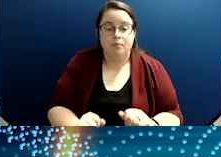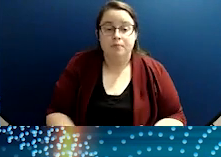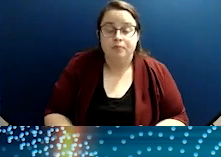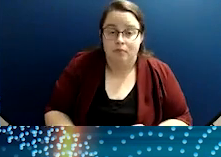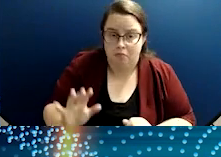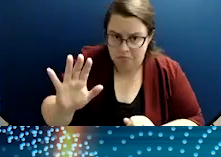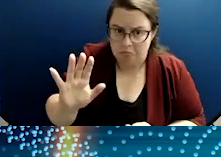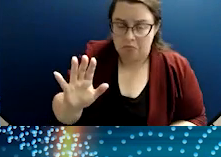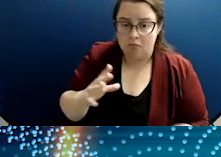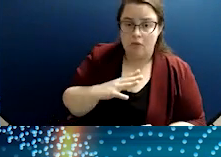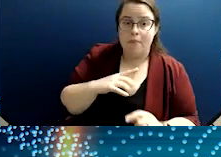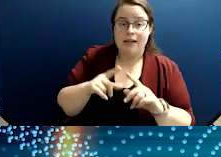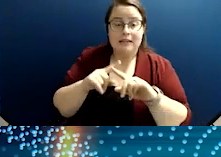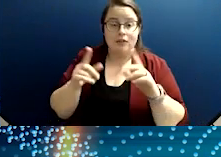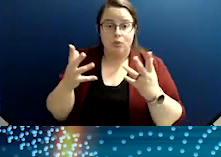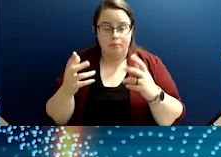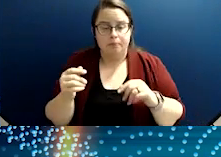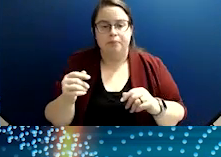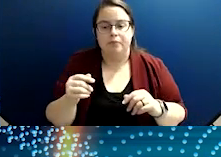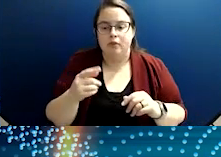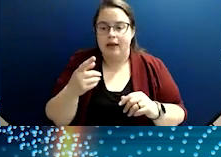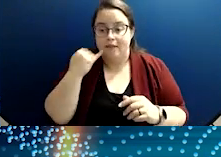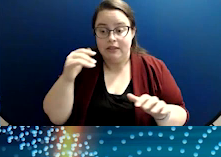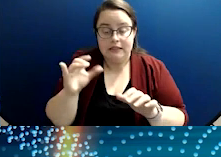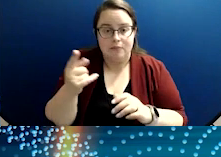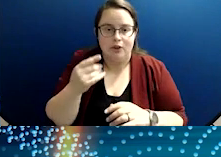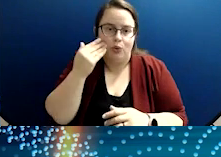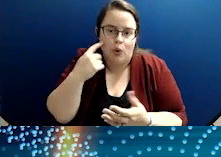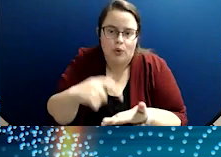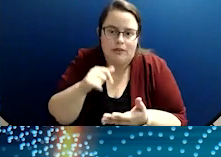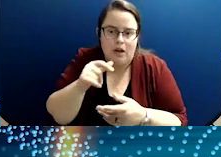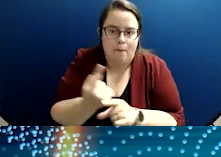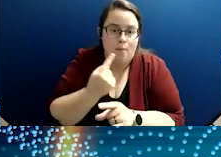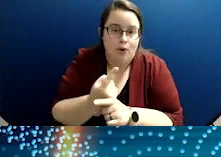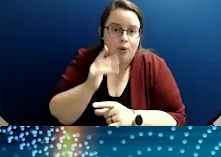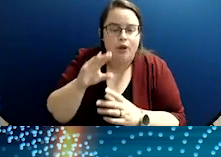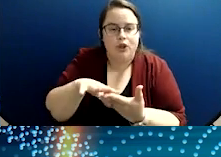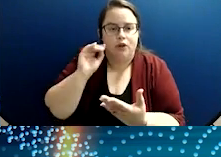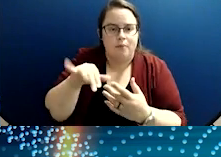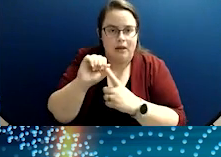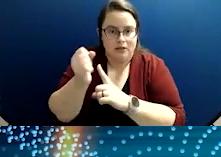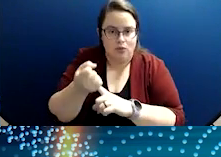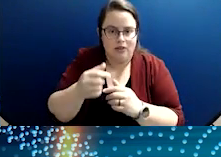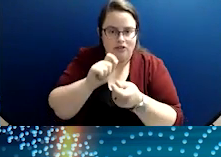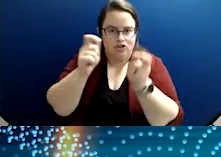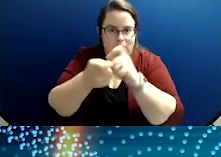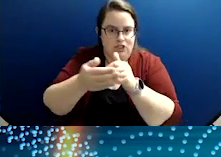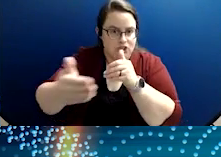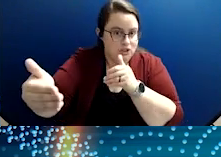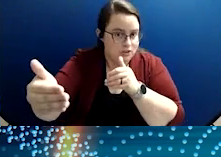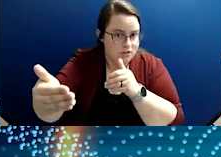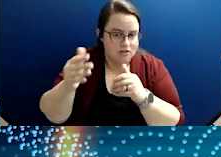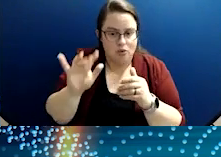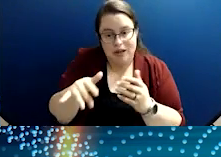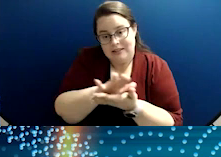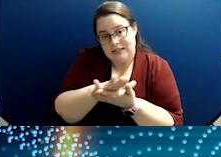say you notice something that it did, like that's not proper. You could tell it that and it would learn from that situation and make a change from then on. So that is the beauty of it, is